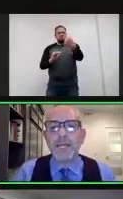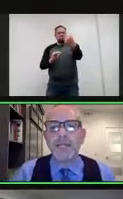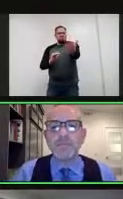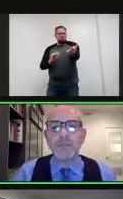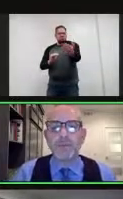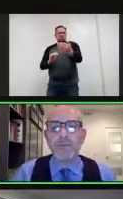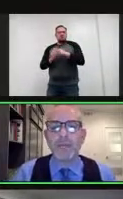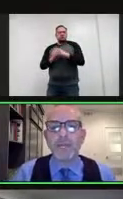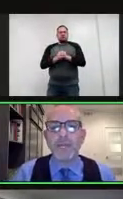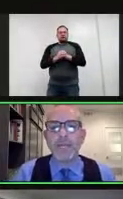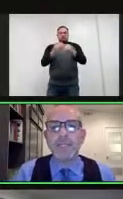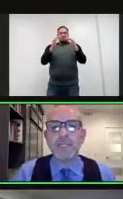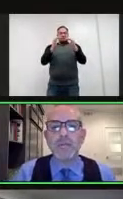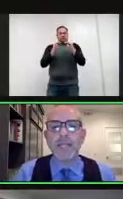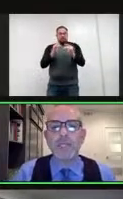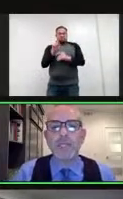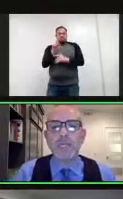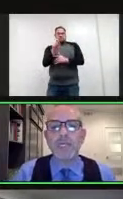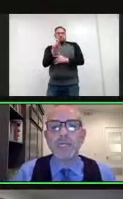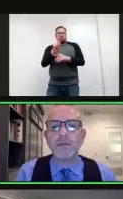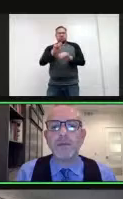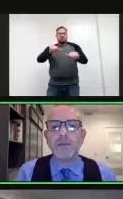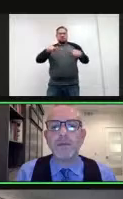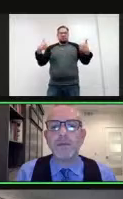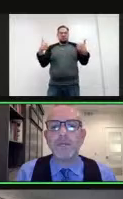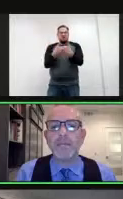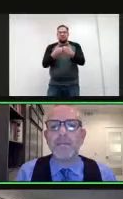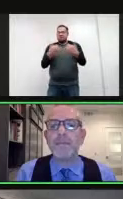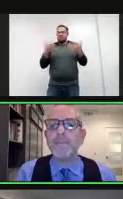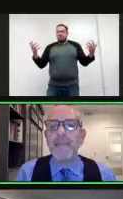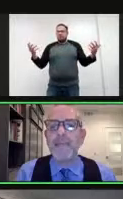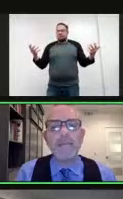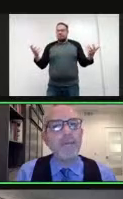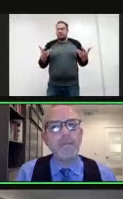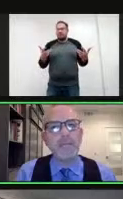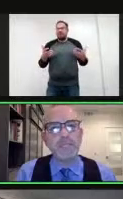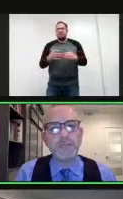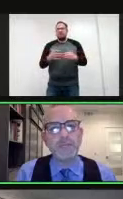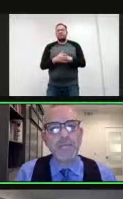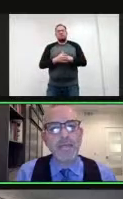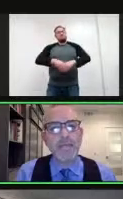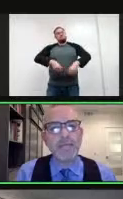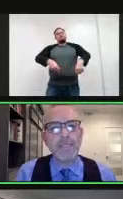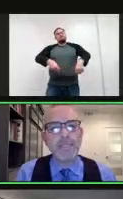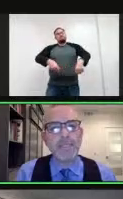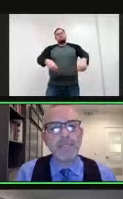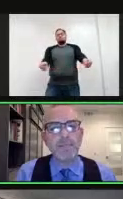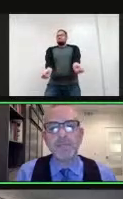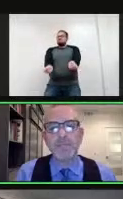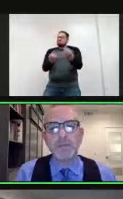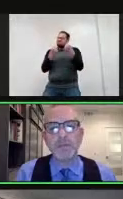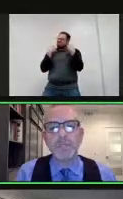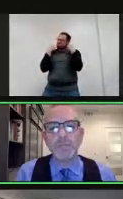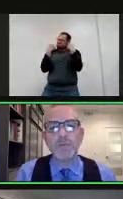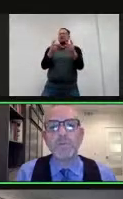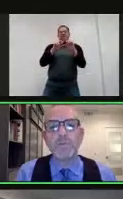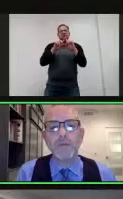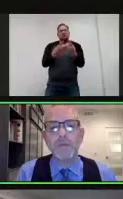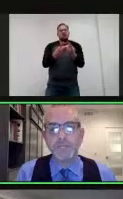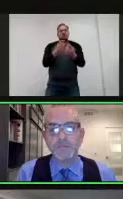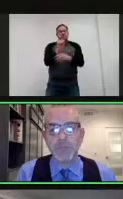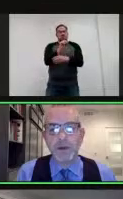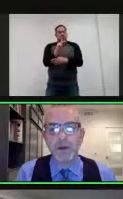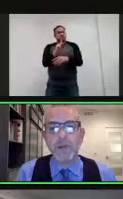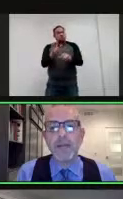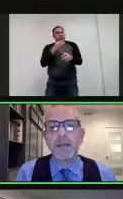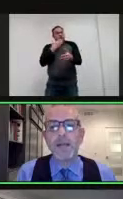The next bullet point is a challenge in many, many districts, and Salem-Keizer is actually doing some really good work in